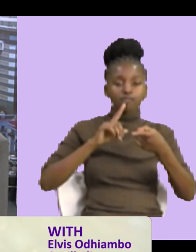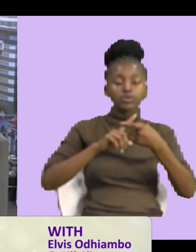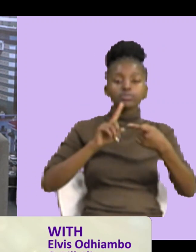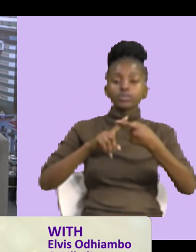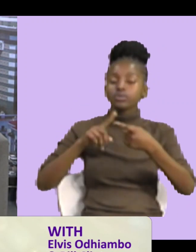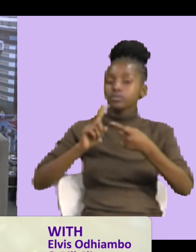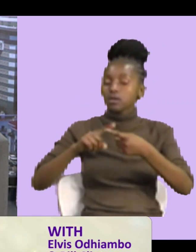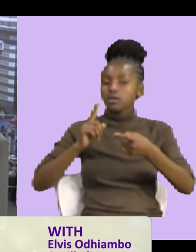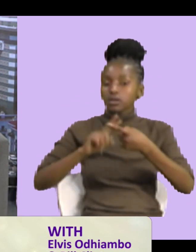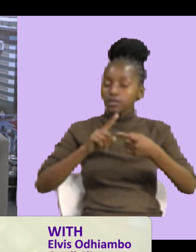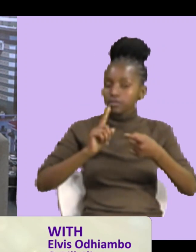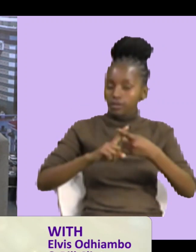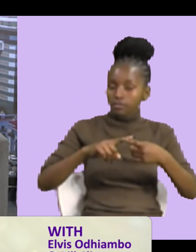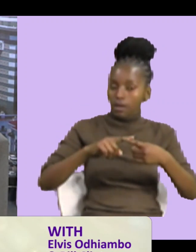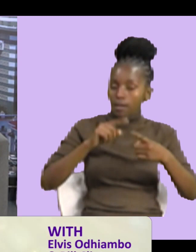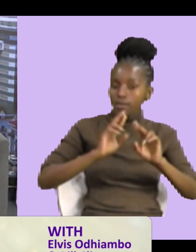on